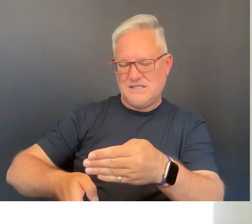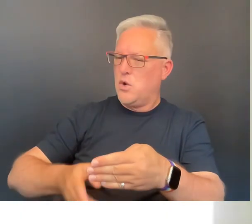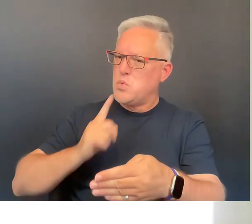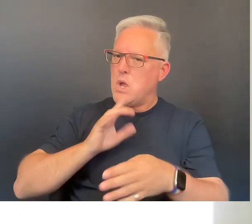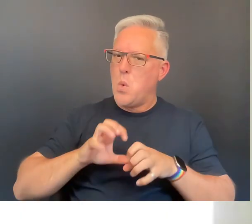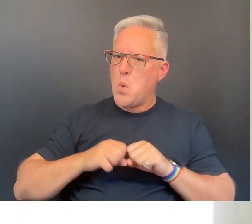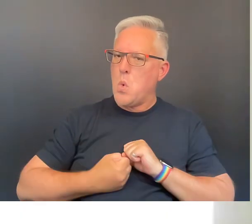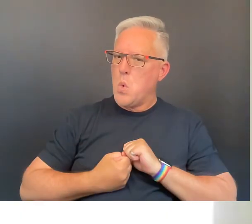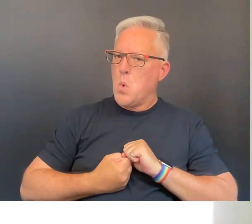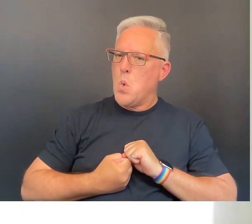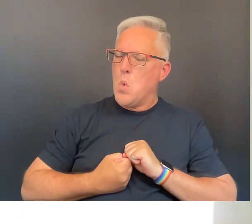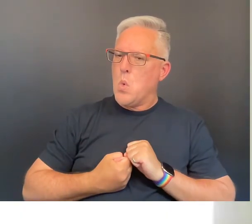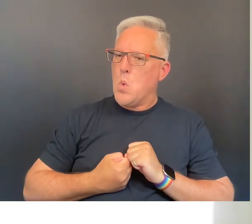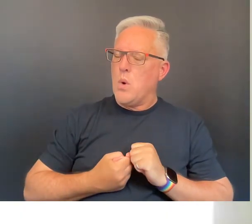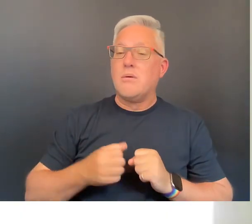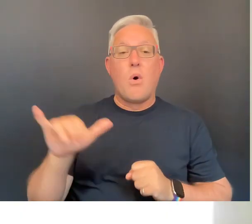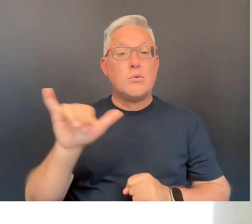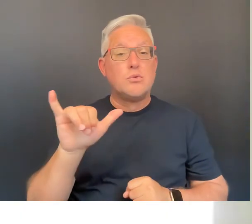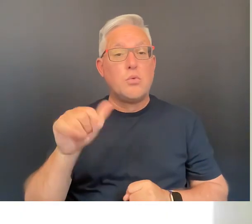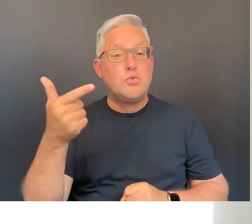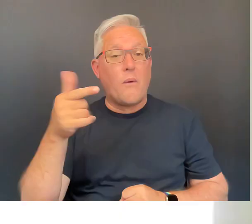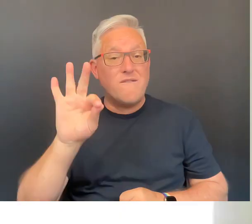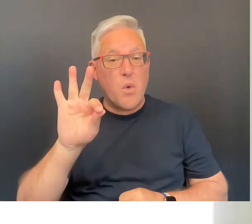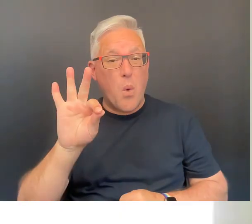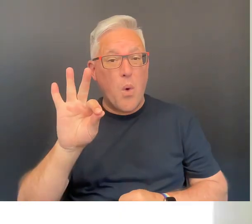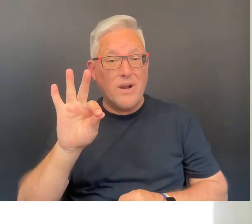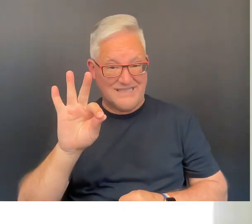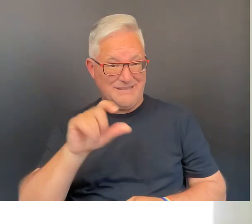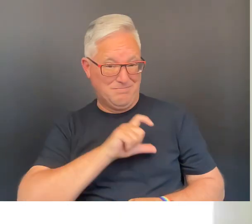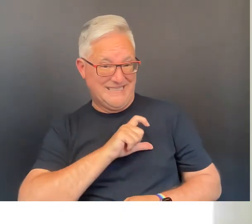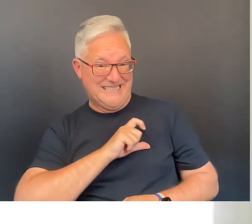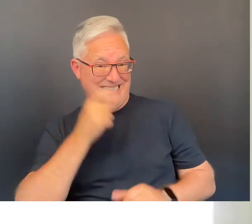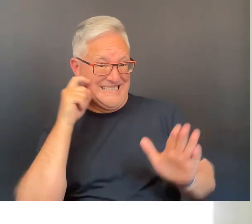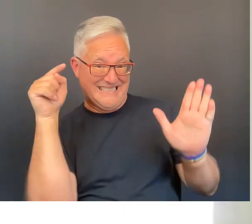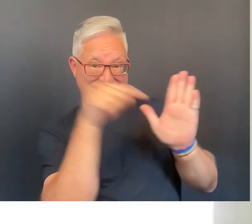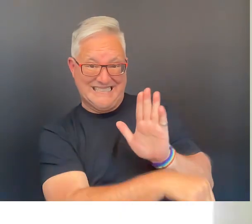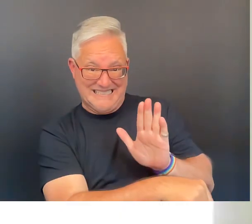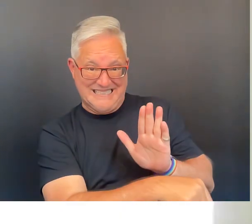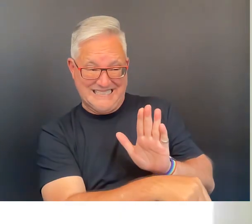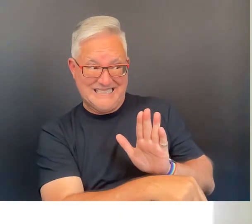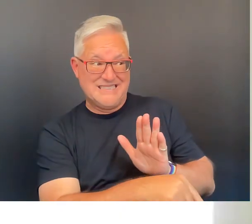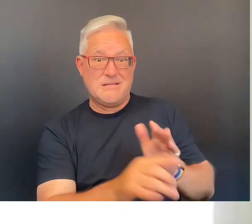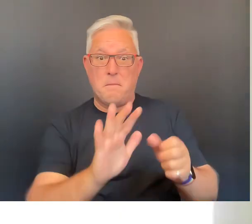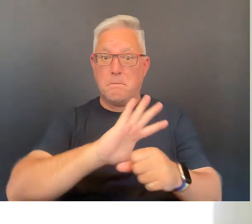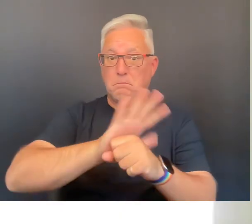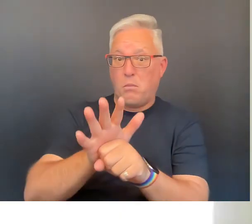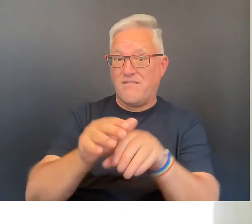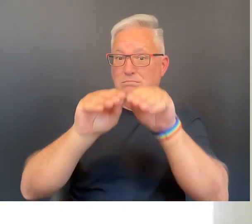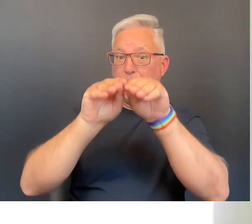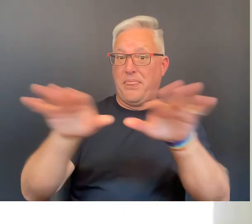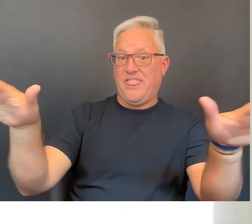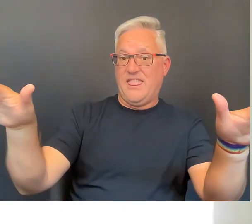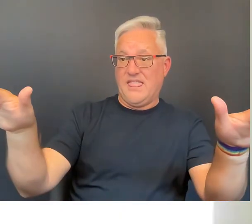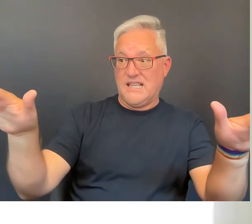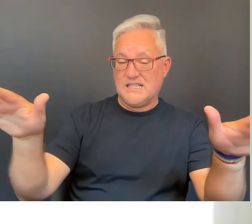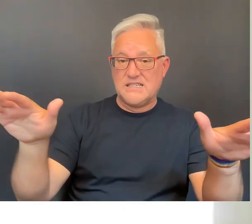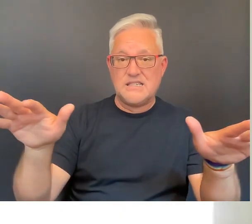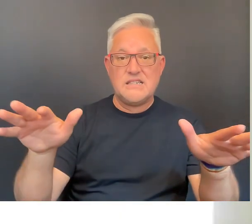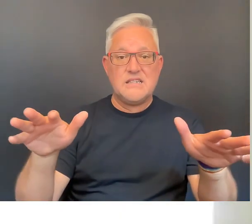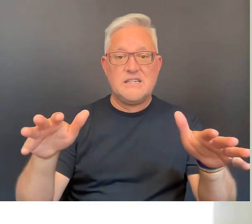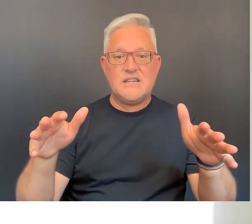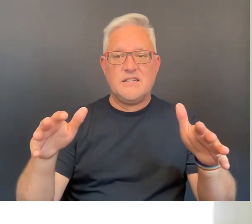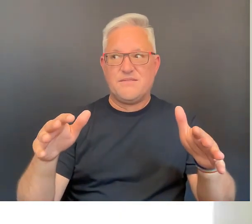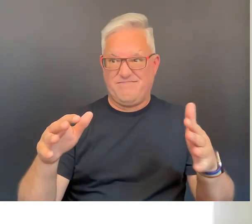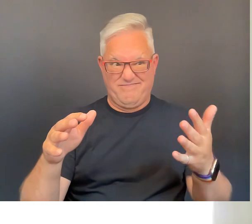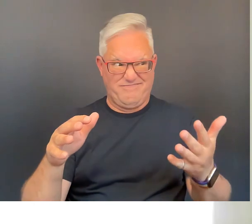I also, George Floyd had been murdered. We were in a pandemic. I